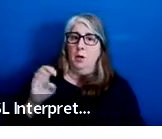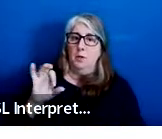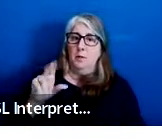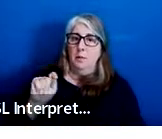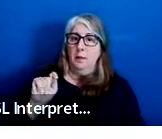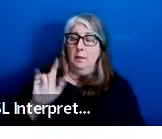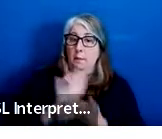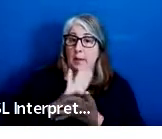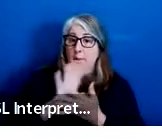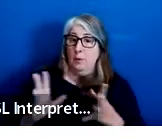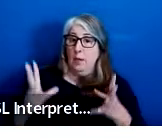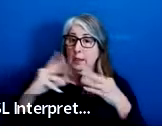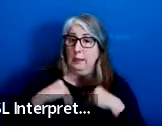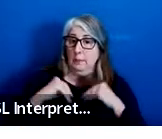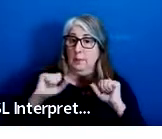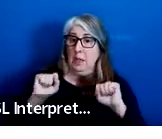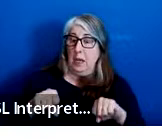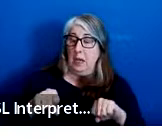my cart?